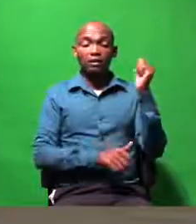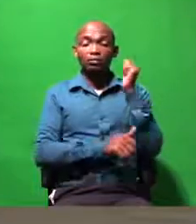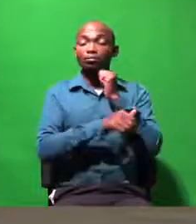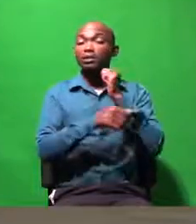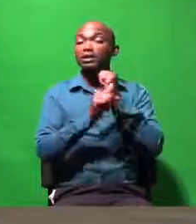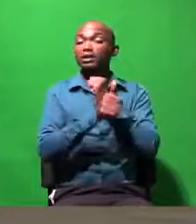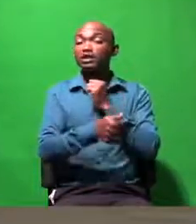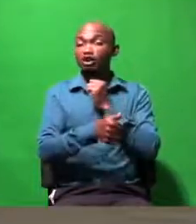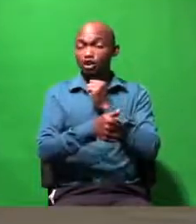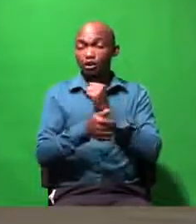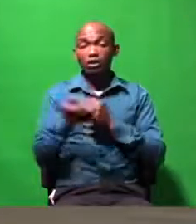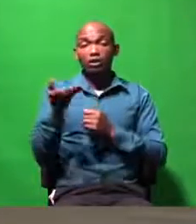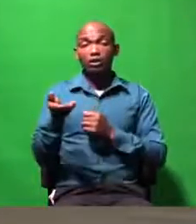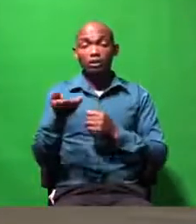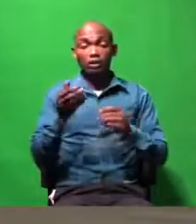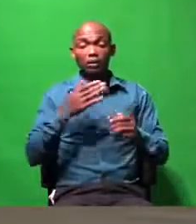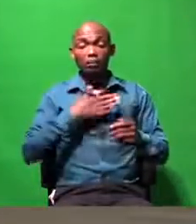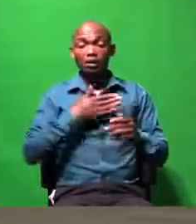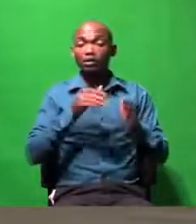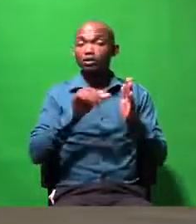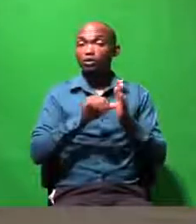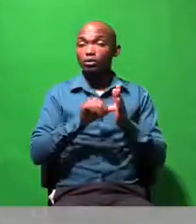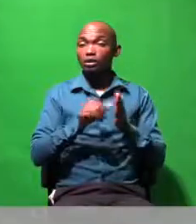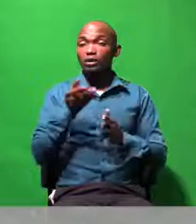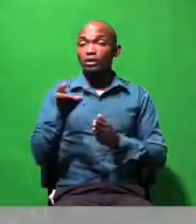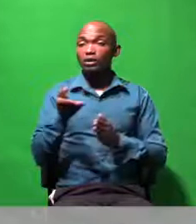presentation. So this, my student, is a